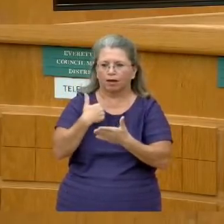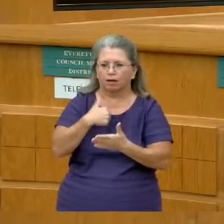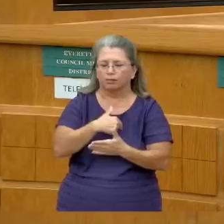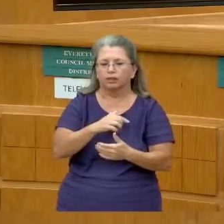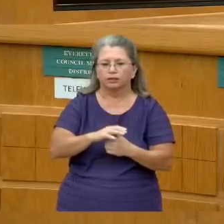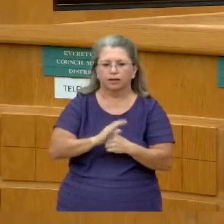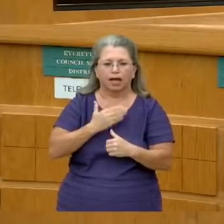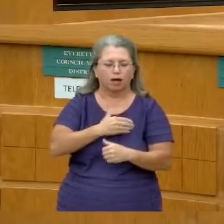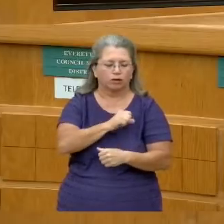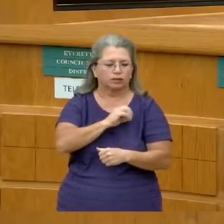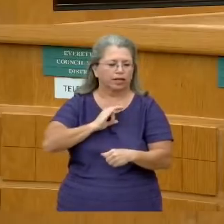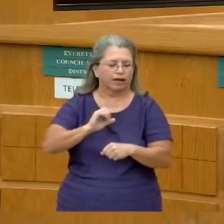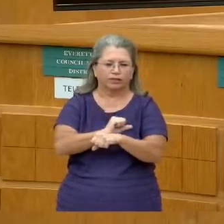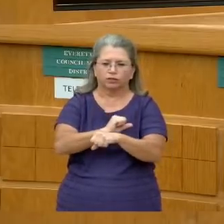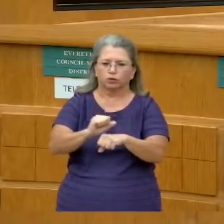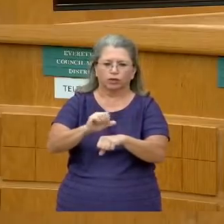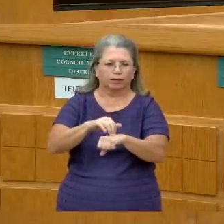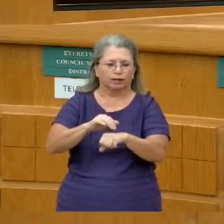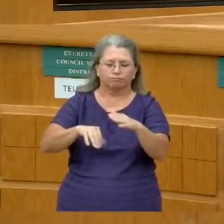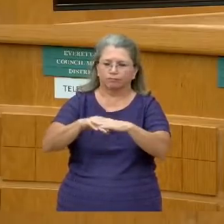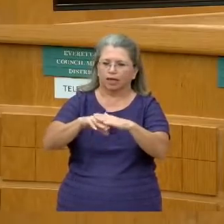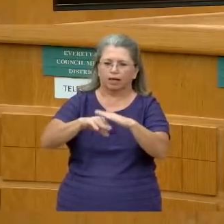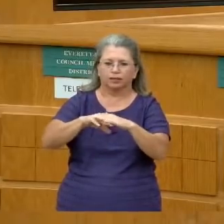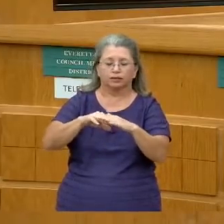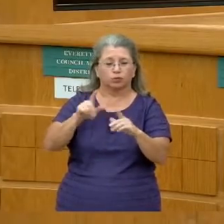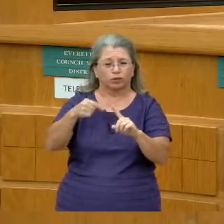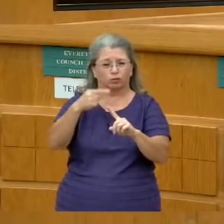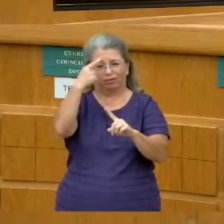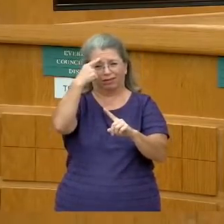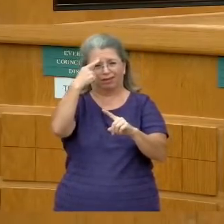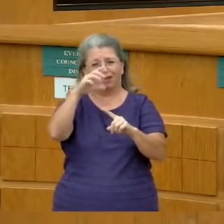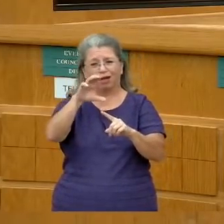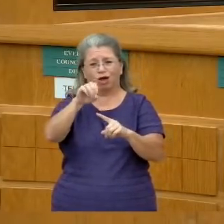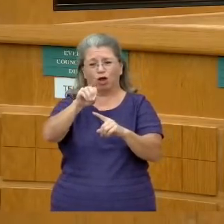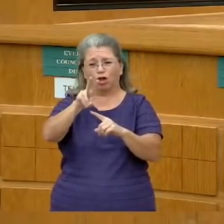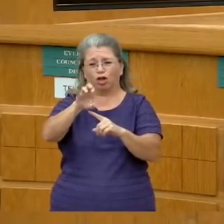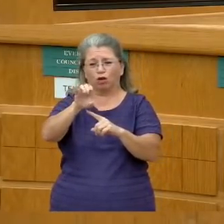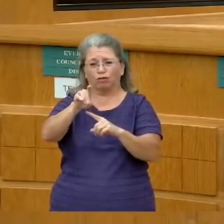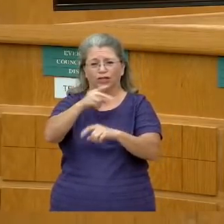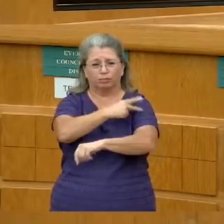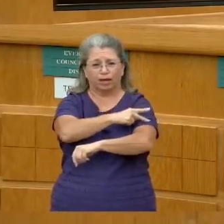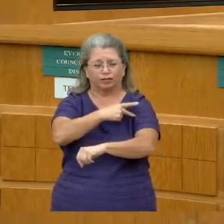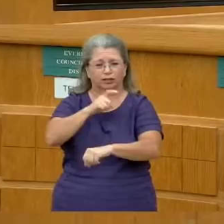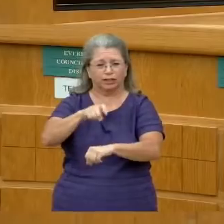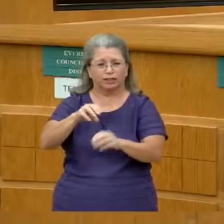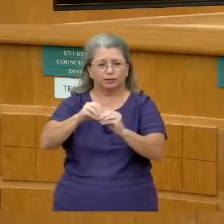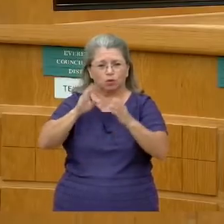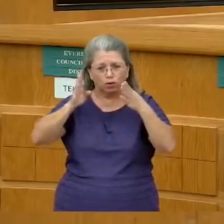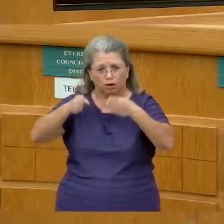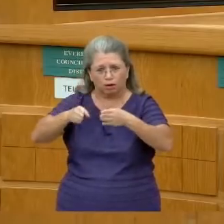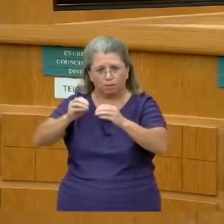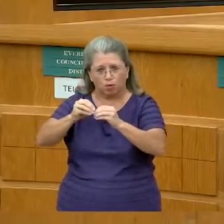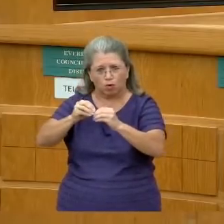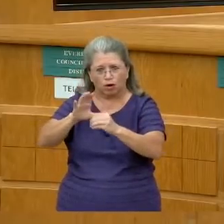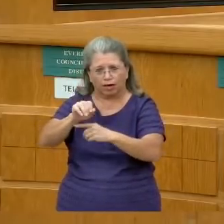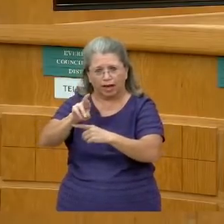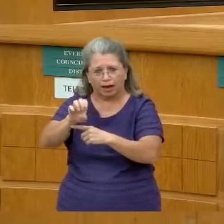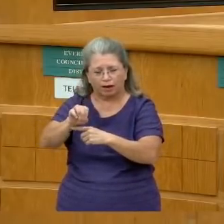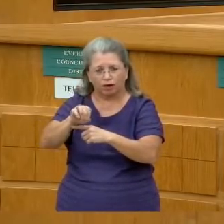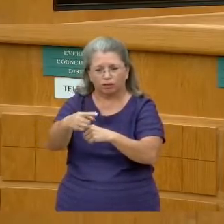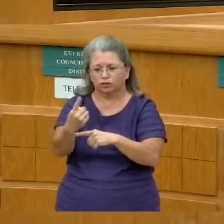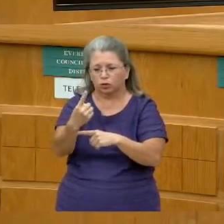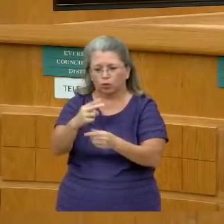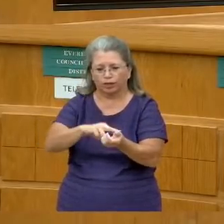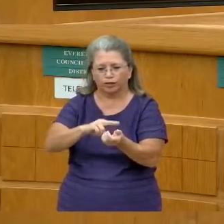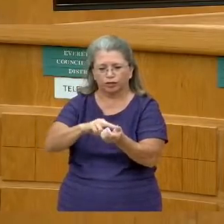at capacity. But we need more. When you think about it, the COVID patient needs a lot more care. So one nurse can take care of, I don't